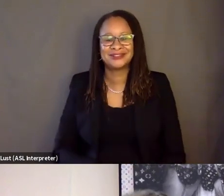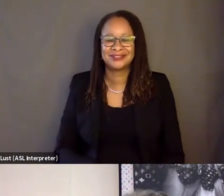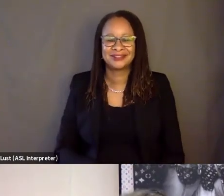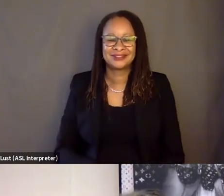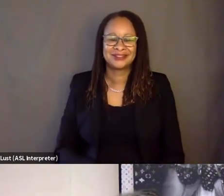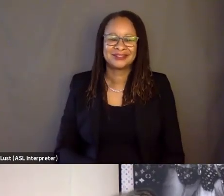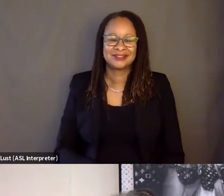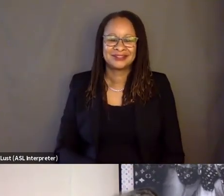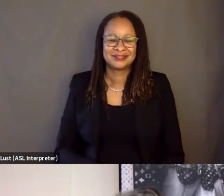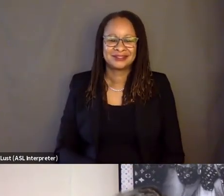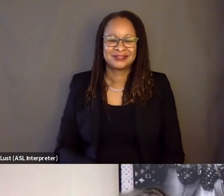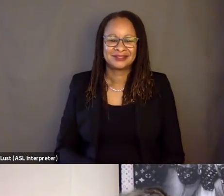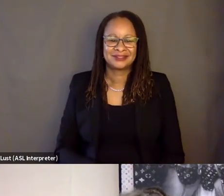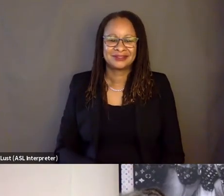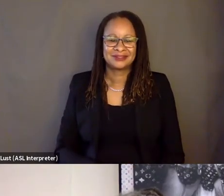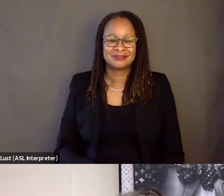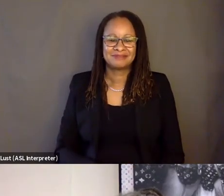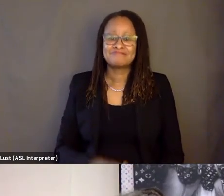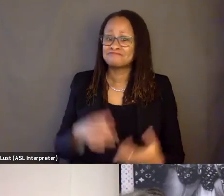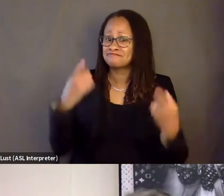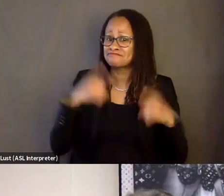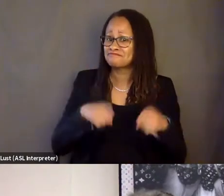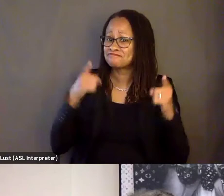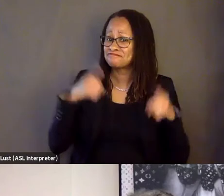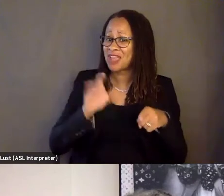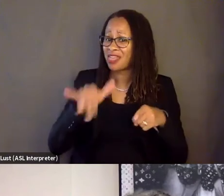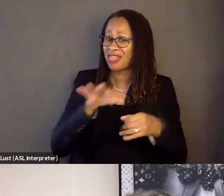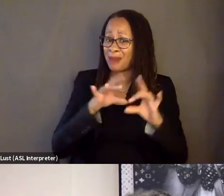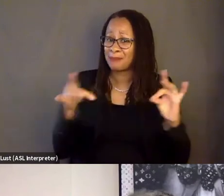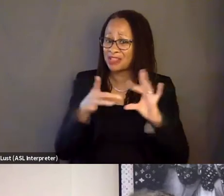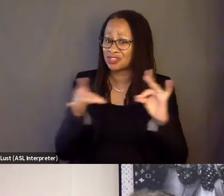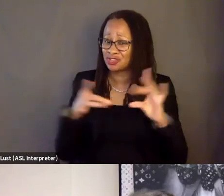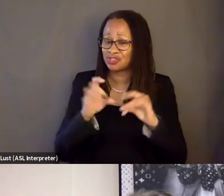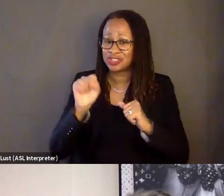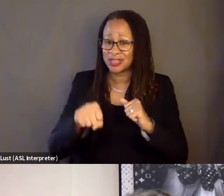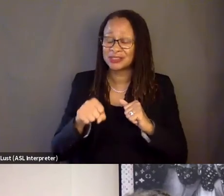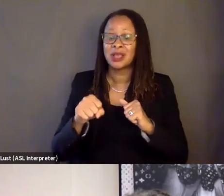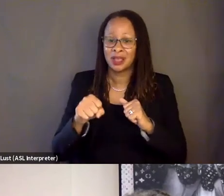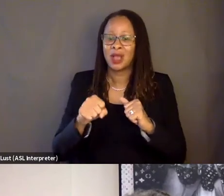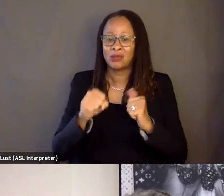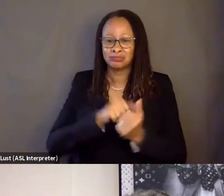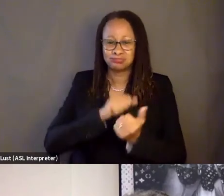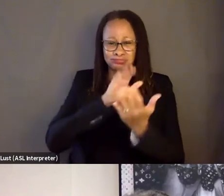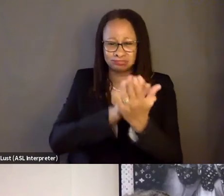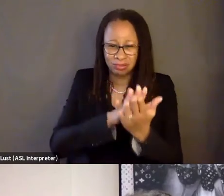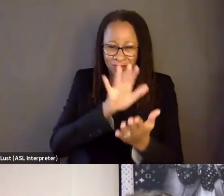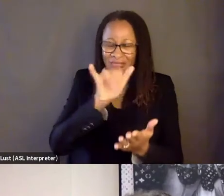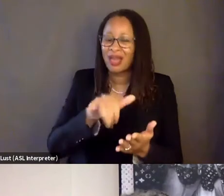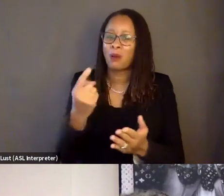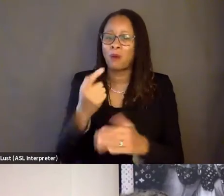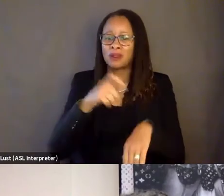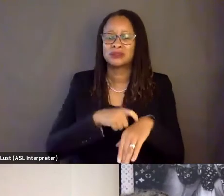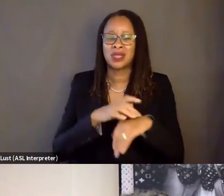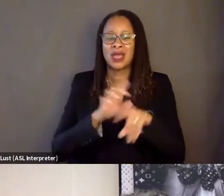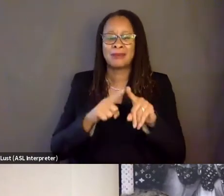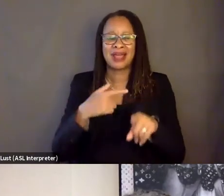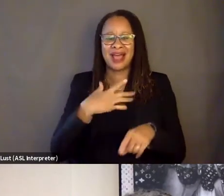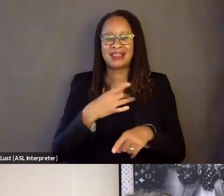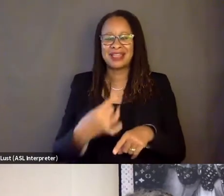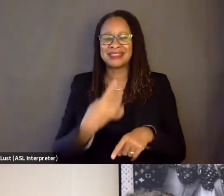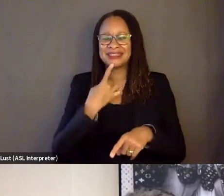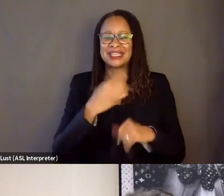I totally agree with you, Jarrett, on that messaging that we're encountering all the time. But I would like to say, I think